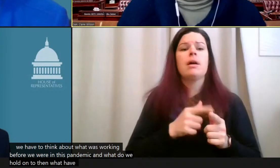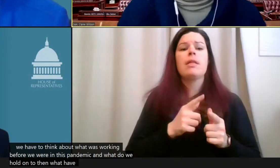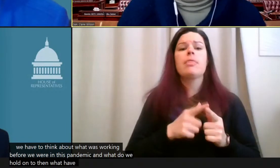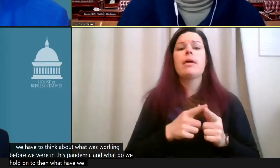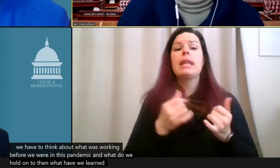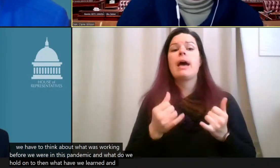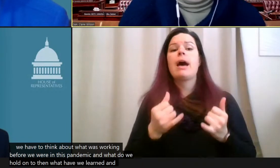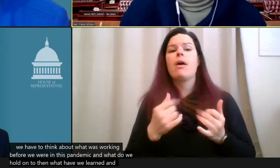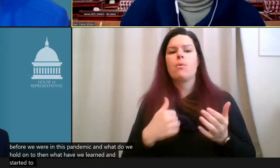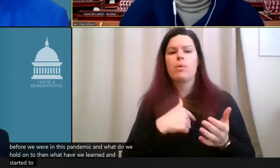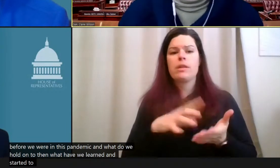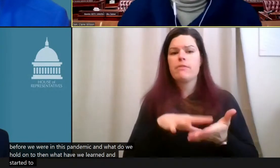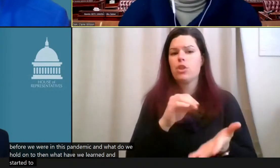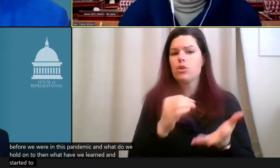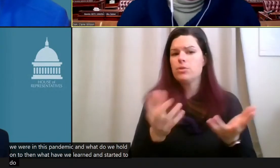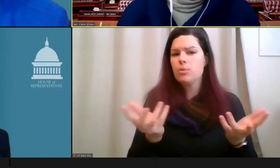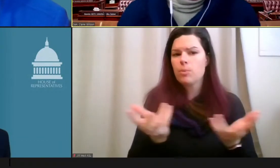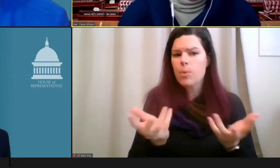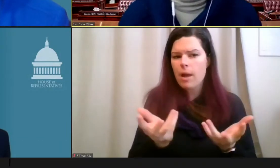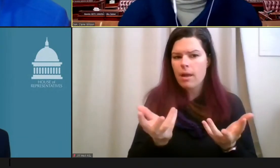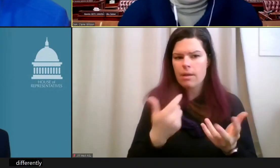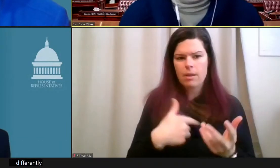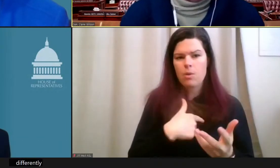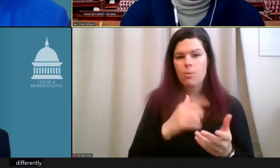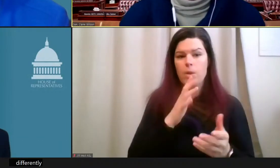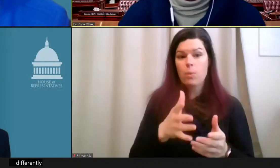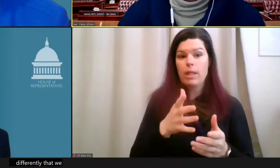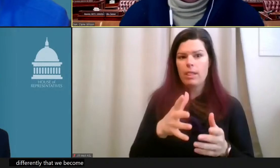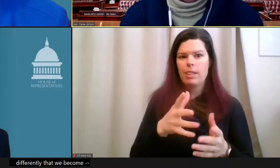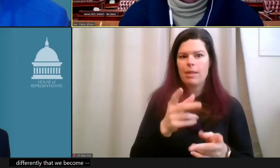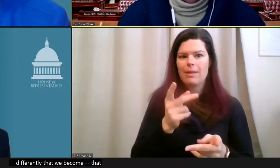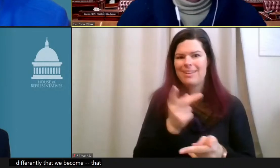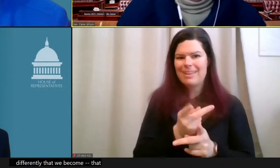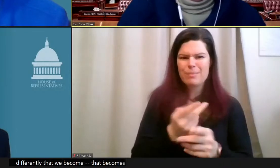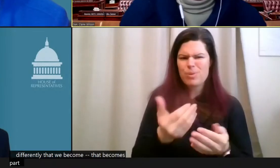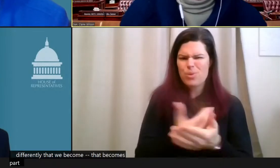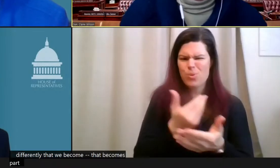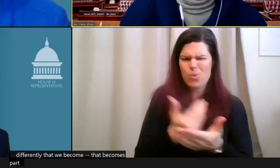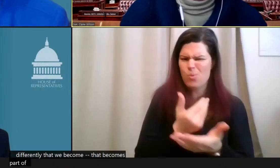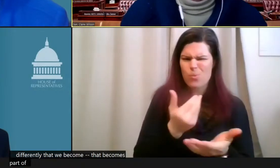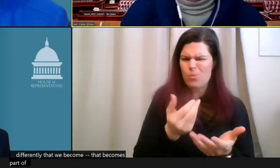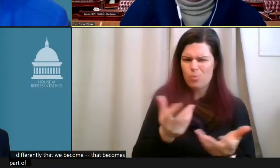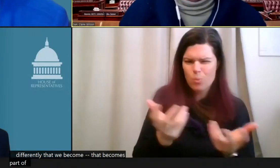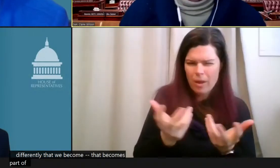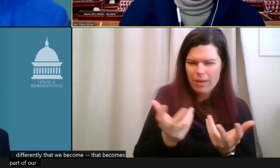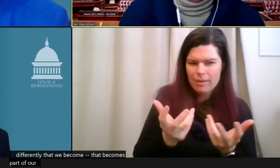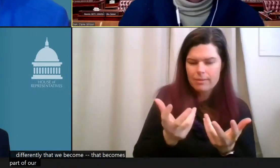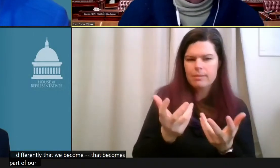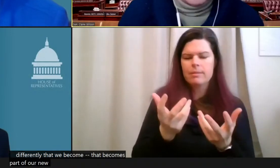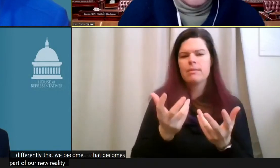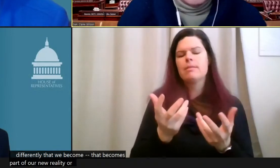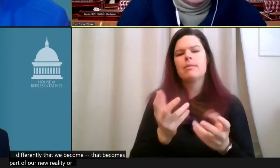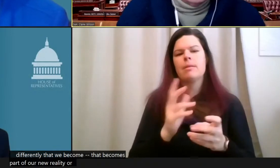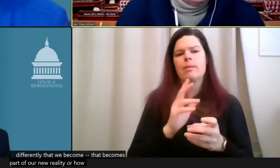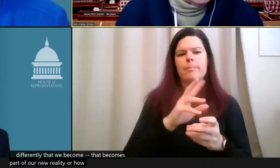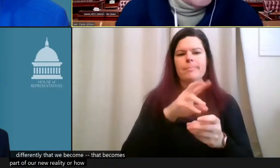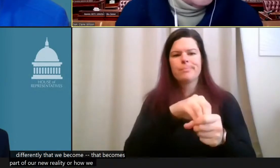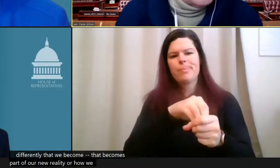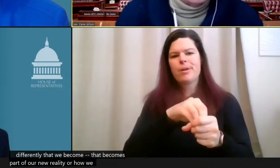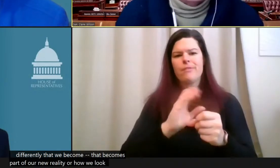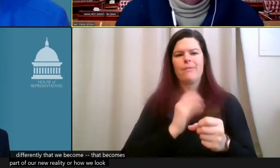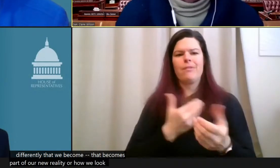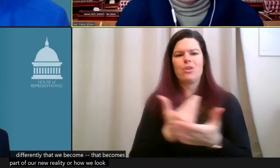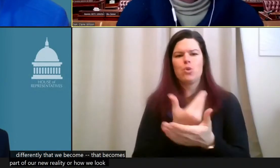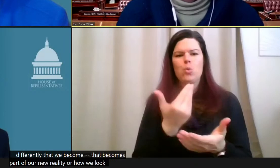do differently that becomes part of our new reality or how we look forward. What